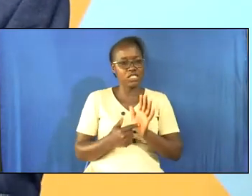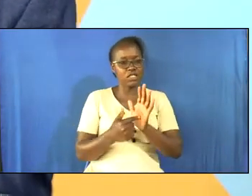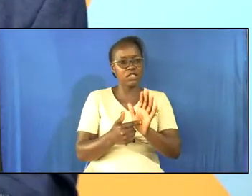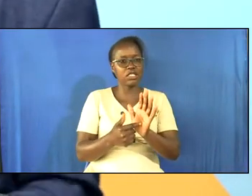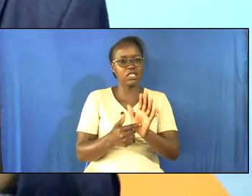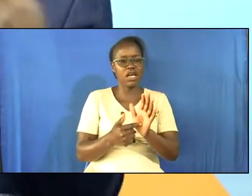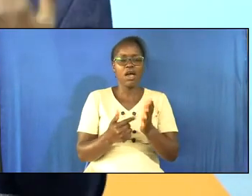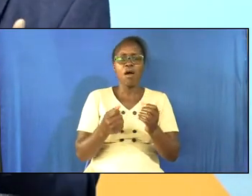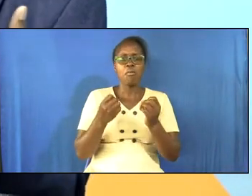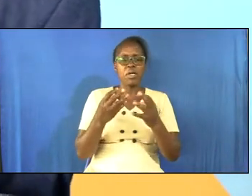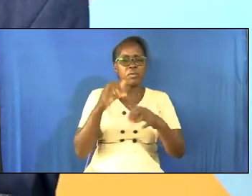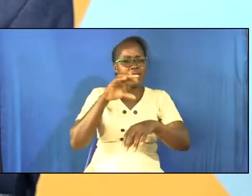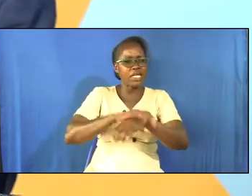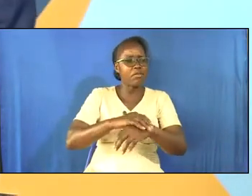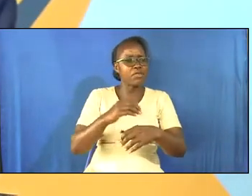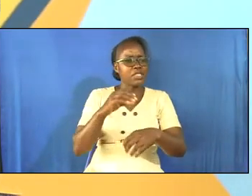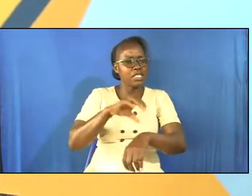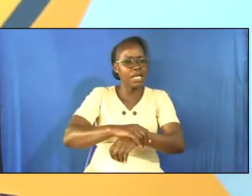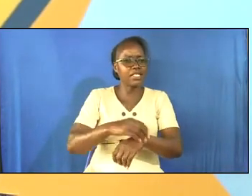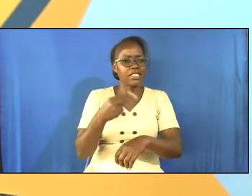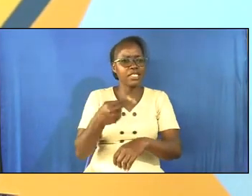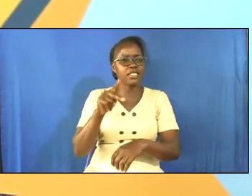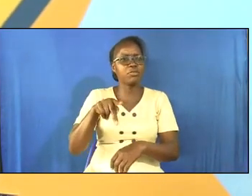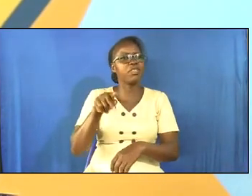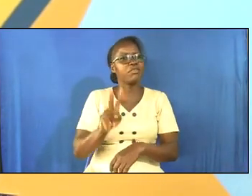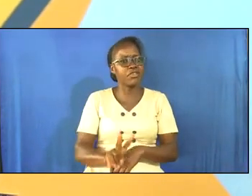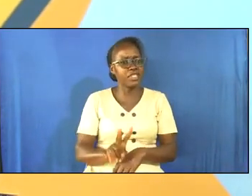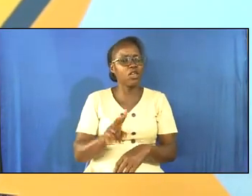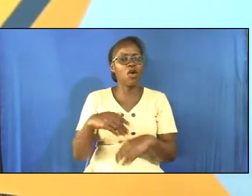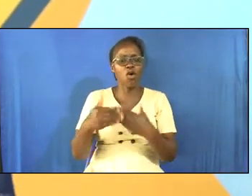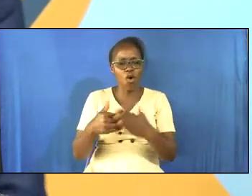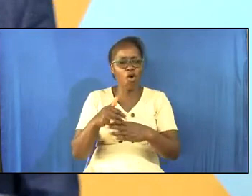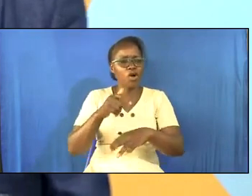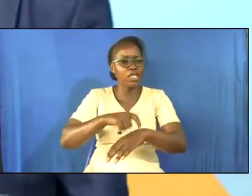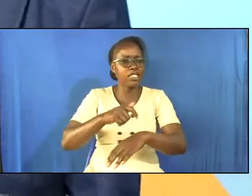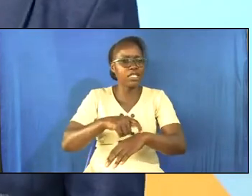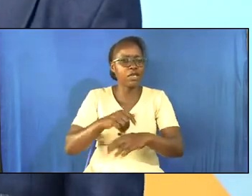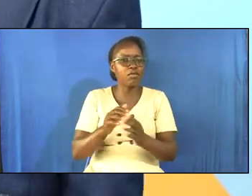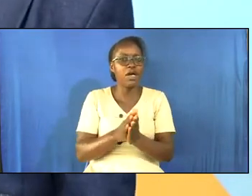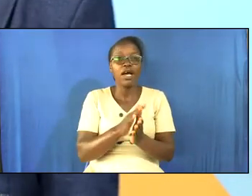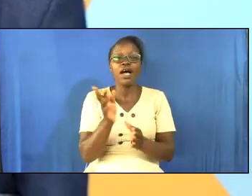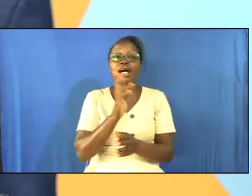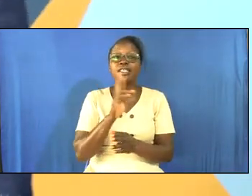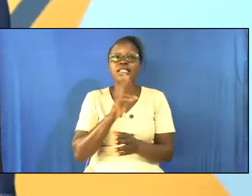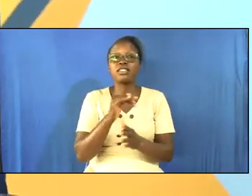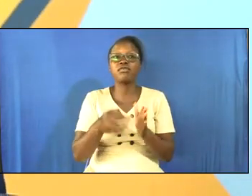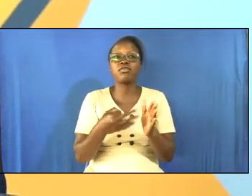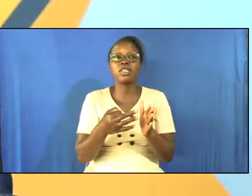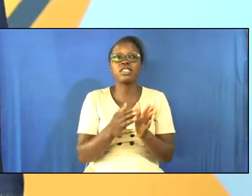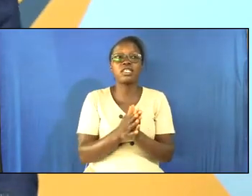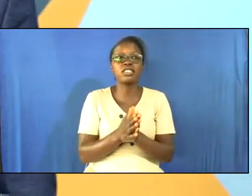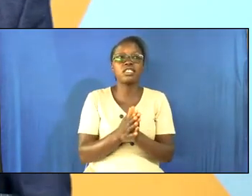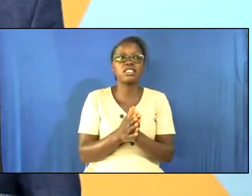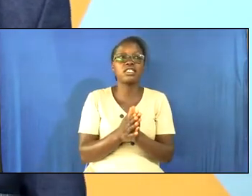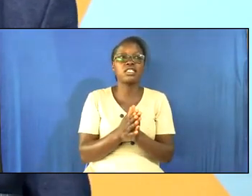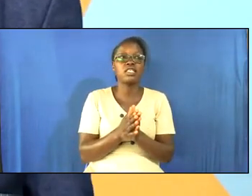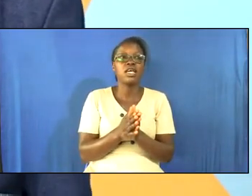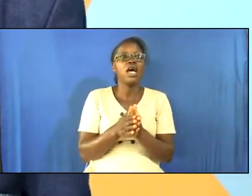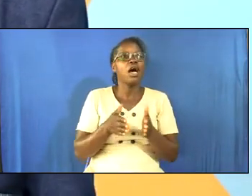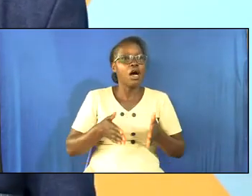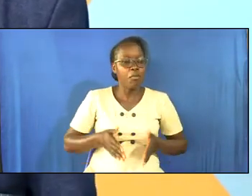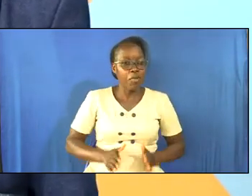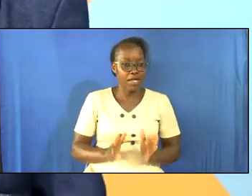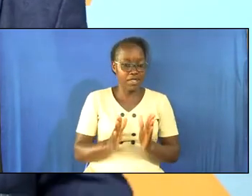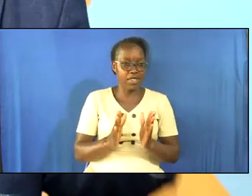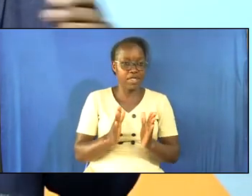HPV virus infection, which will eventually lead to cancer. So the other risk factor is childbirth below